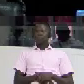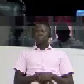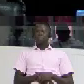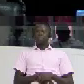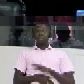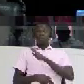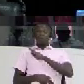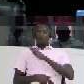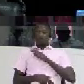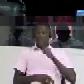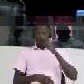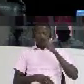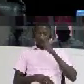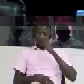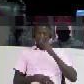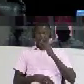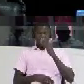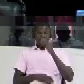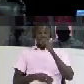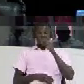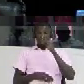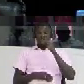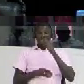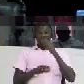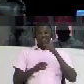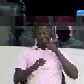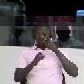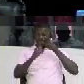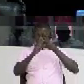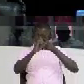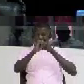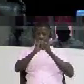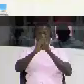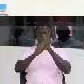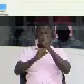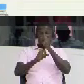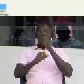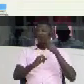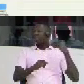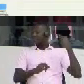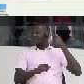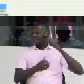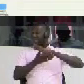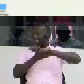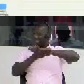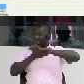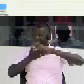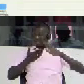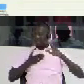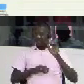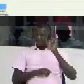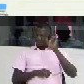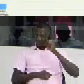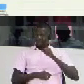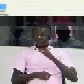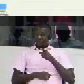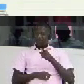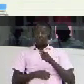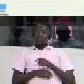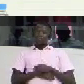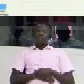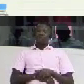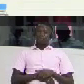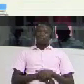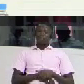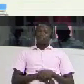Also, try and speak directly into the mic so that we can hear you very clearly. waaw bu ko defee na nga fexe booy wax nga jubal sa gémmiñ gi ci